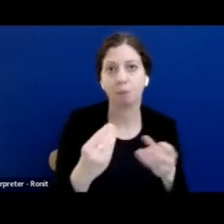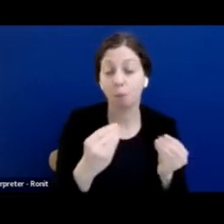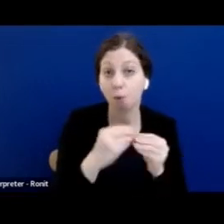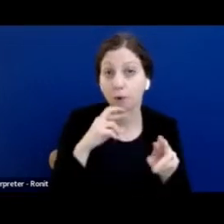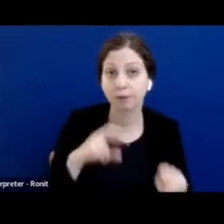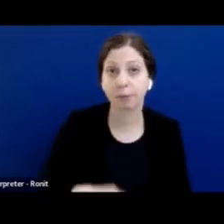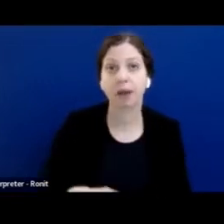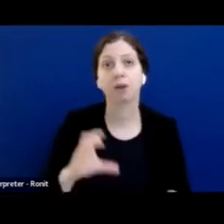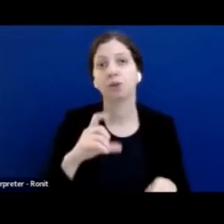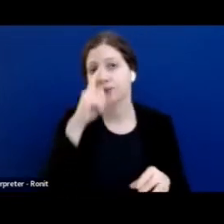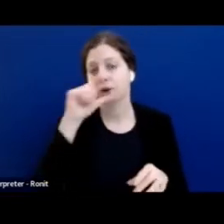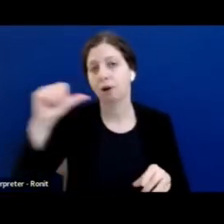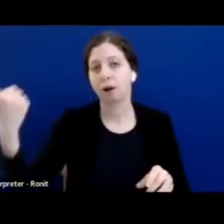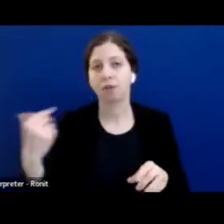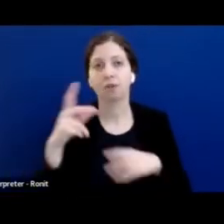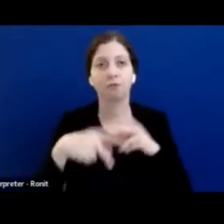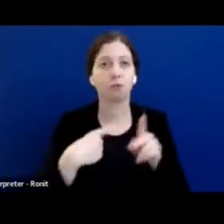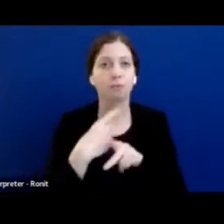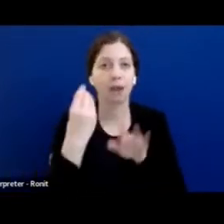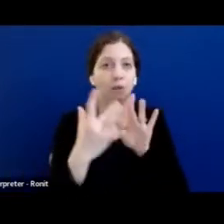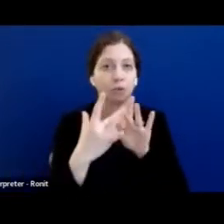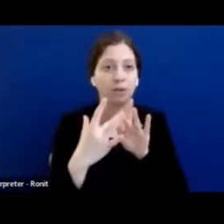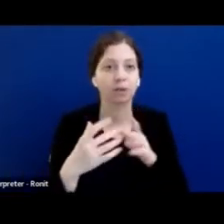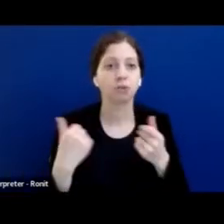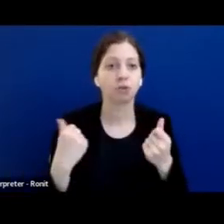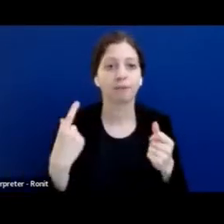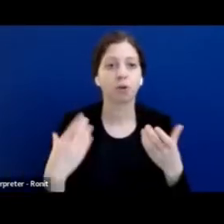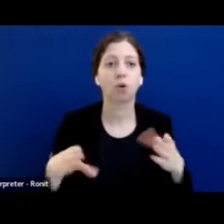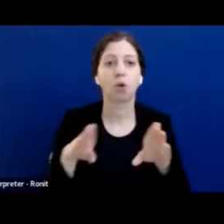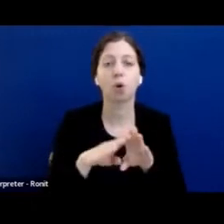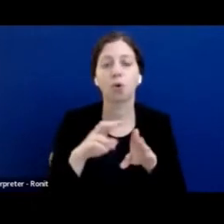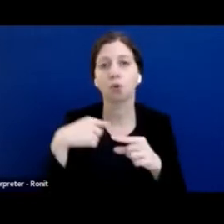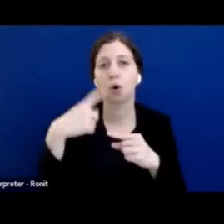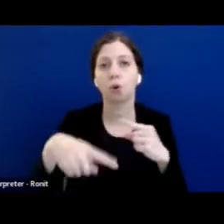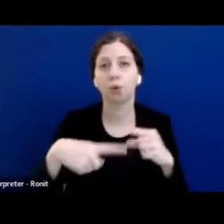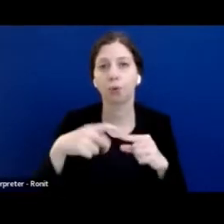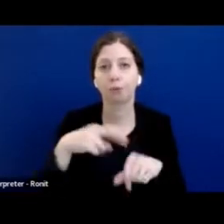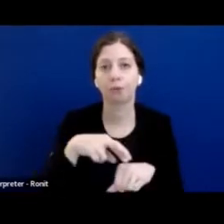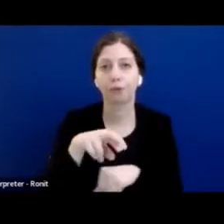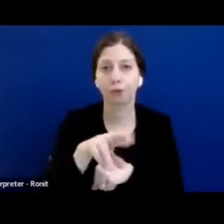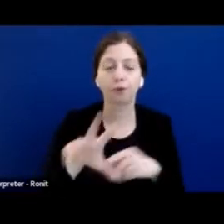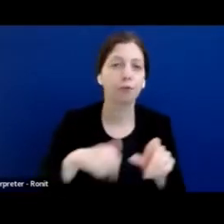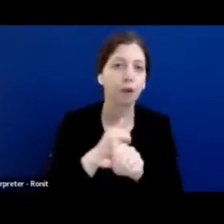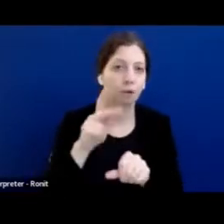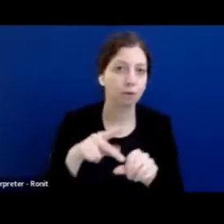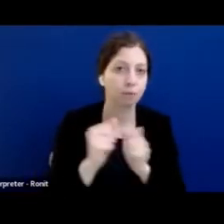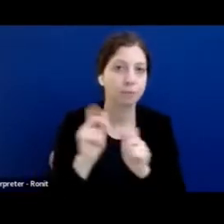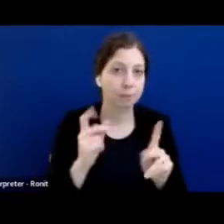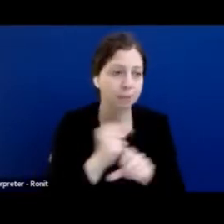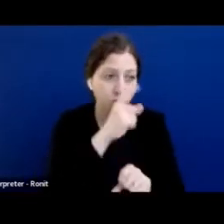of outreach, and they've looked at using closed-loop referrals, following up with those who reach out to see if they got what they wanted or